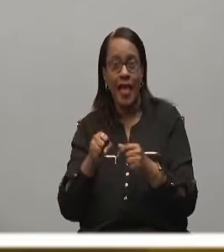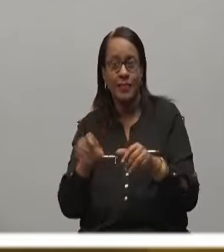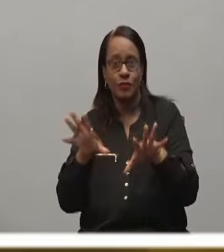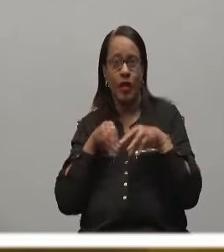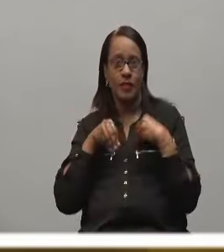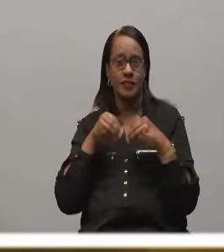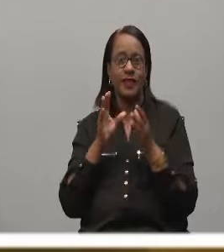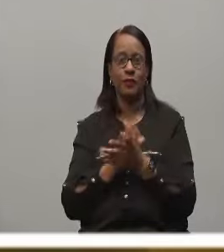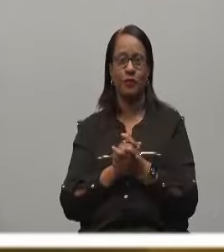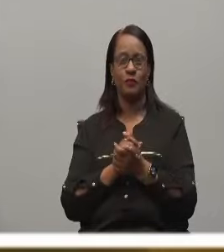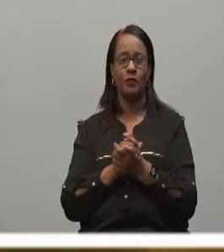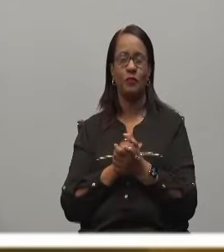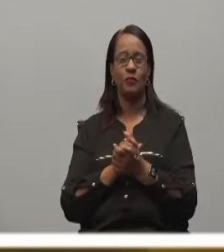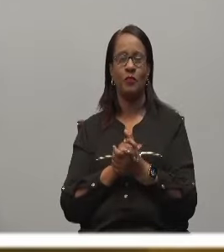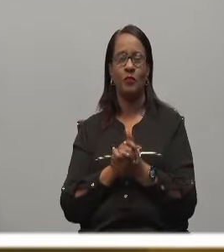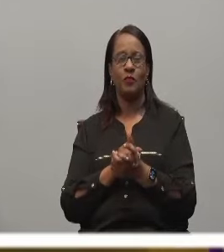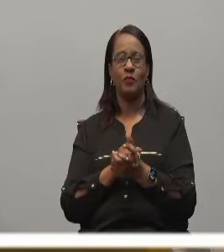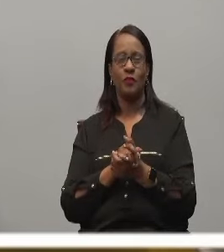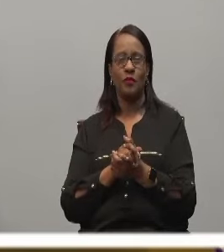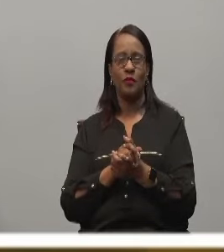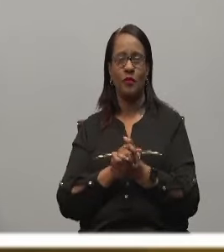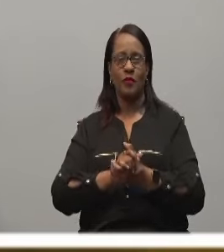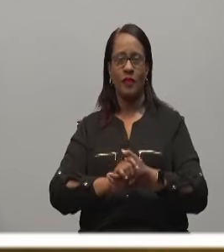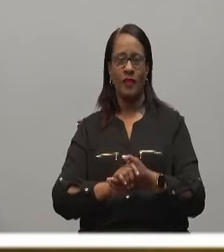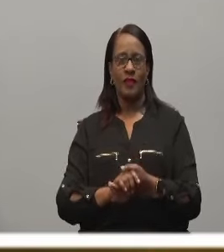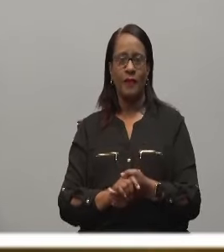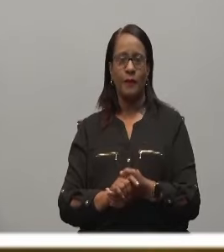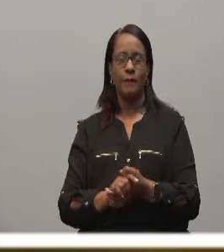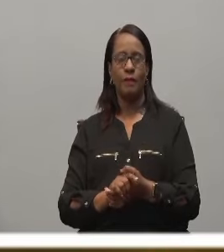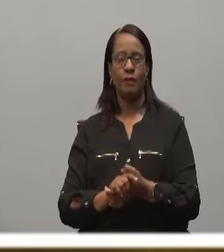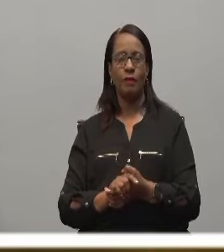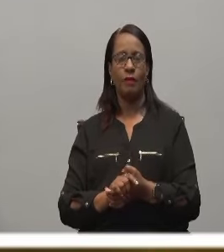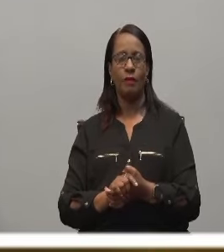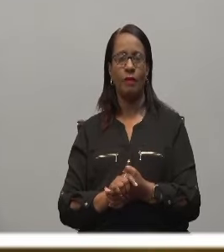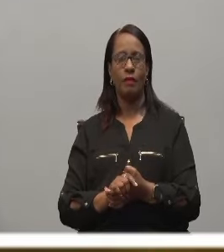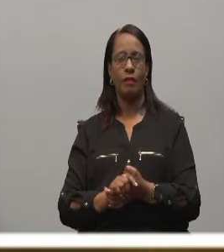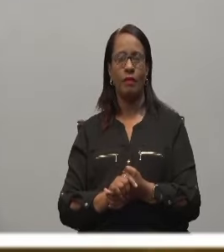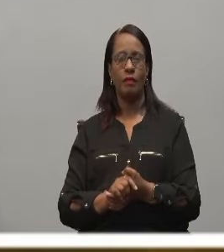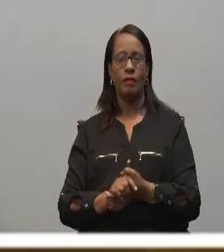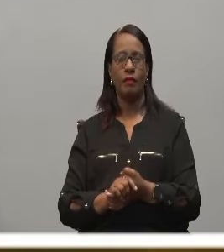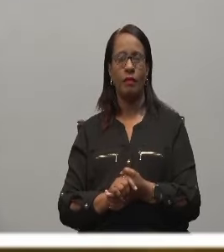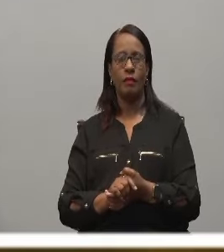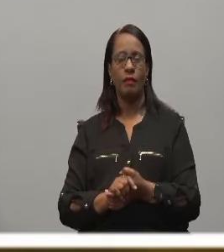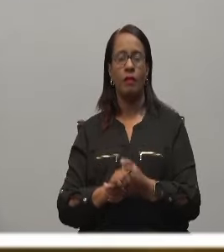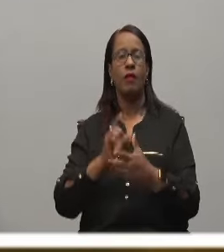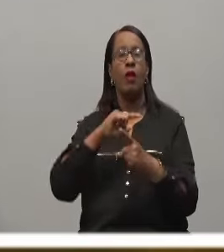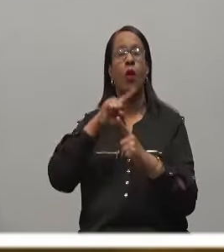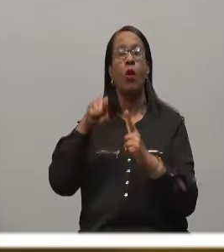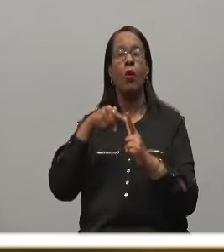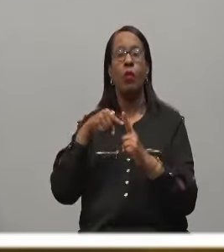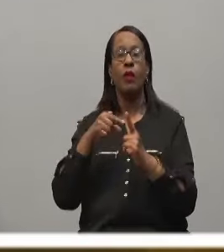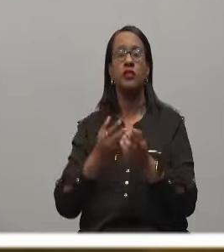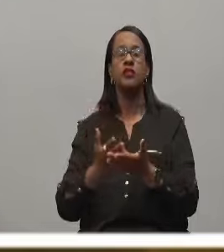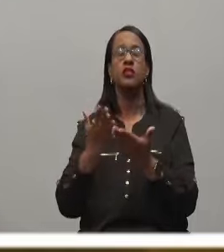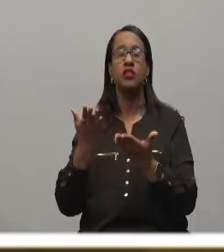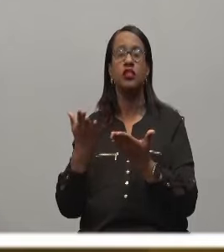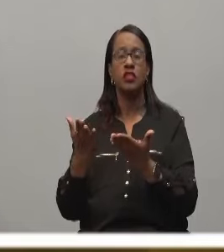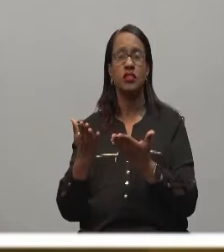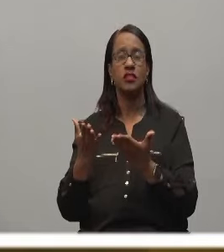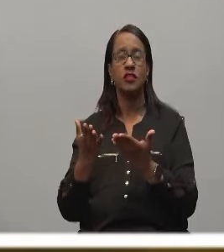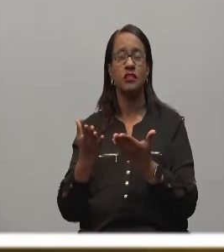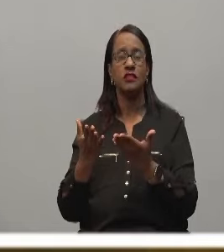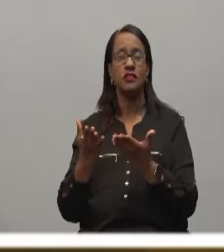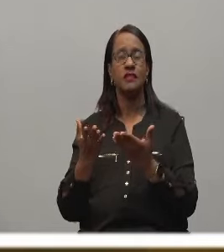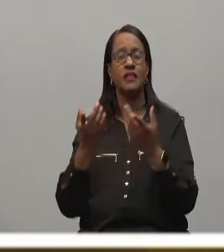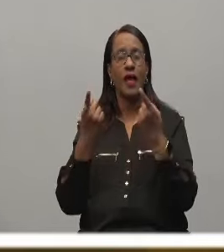1, 2, 3. As quickly as possible. When the suggestion comes, we have to remember this,